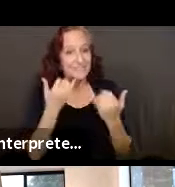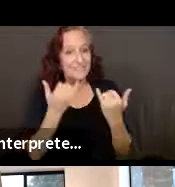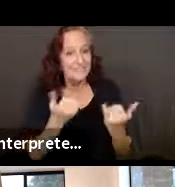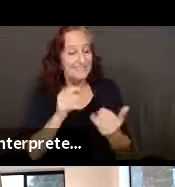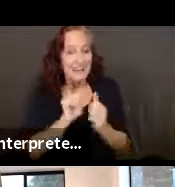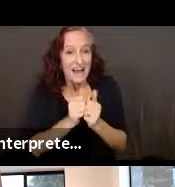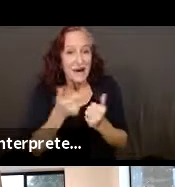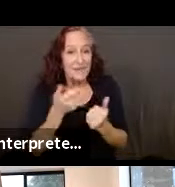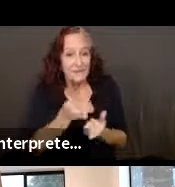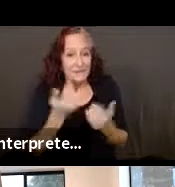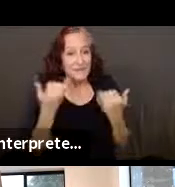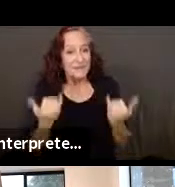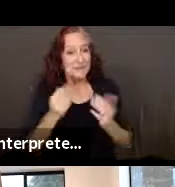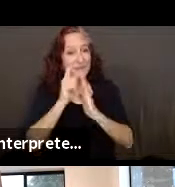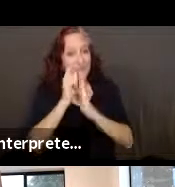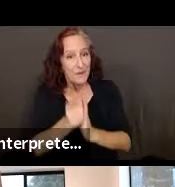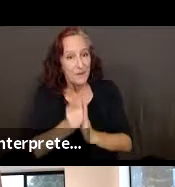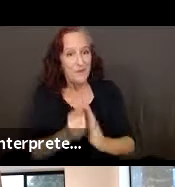in this moment?